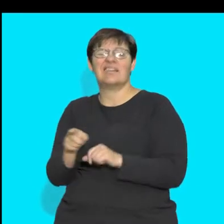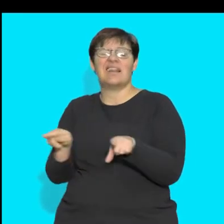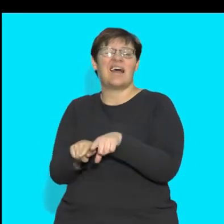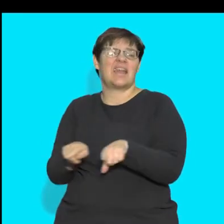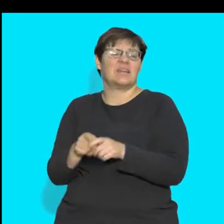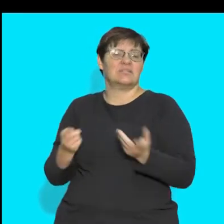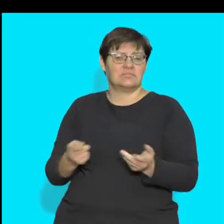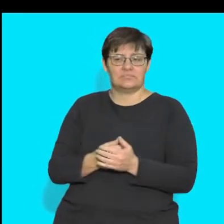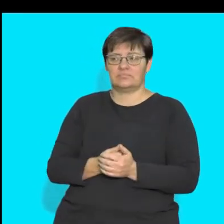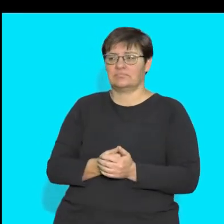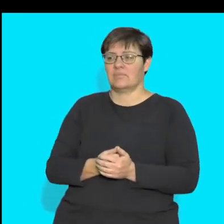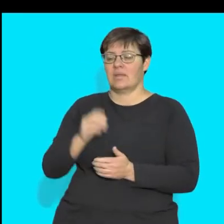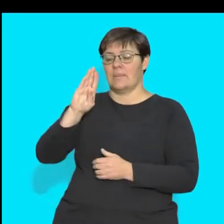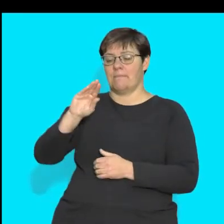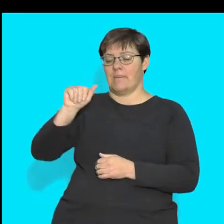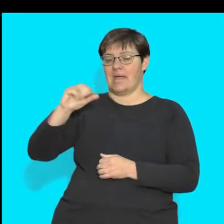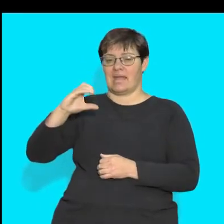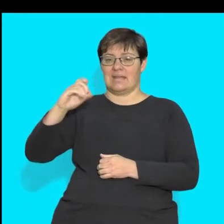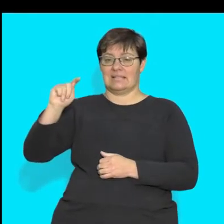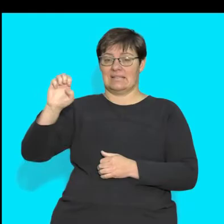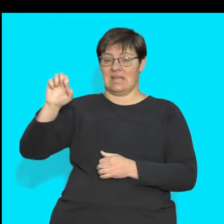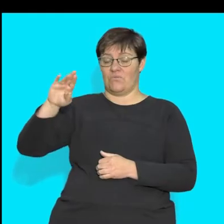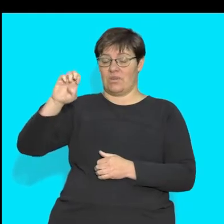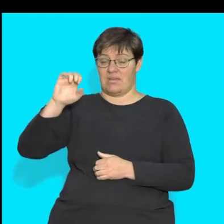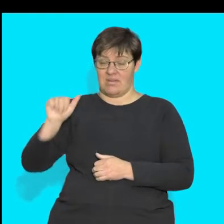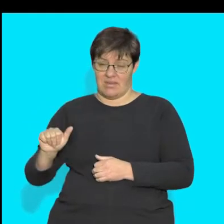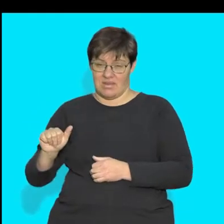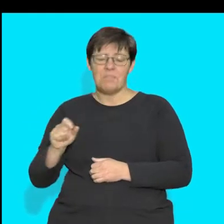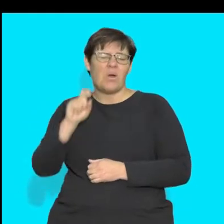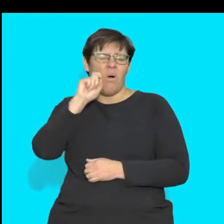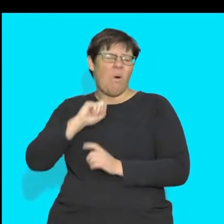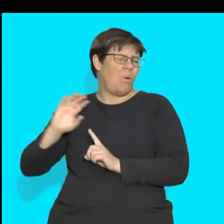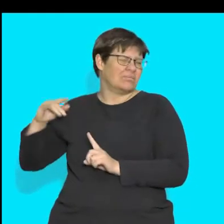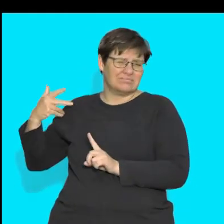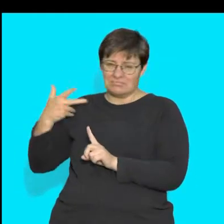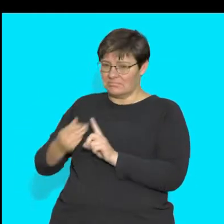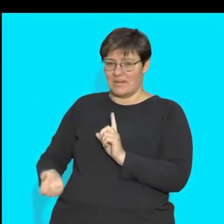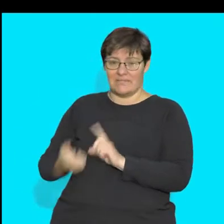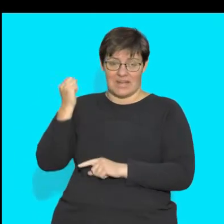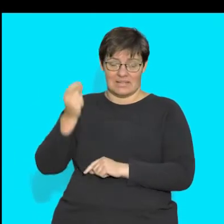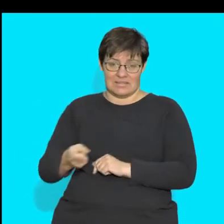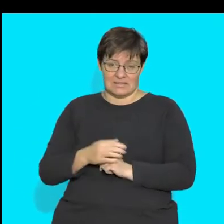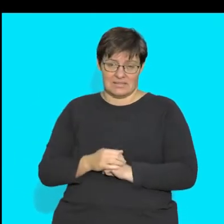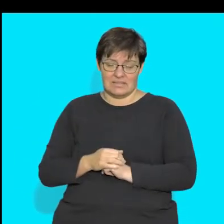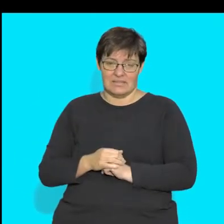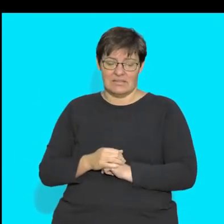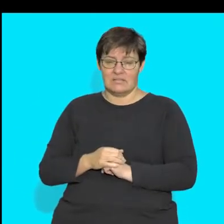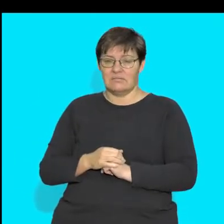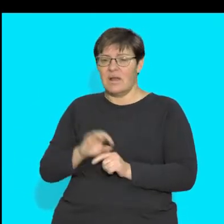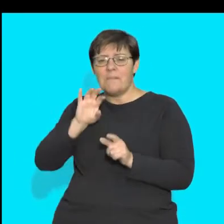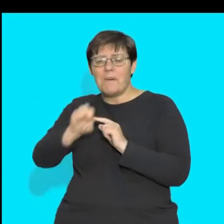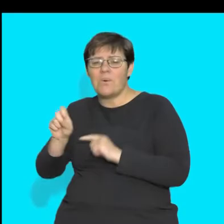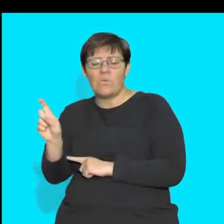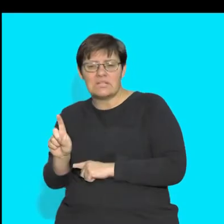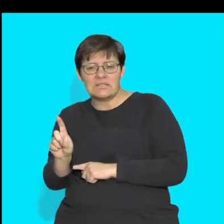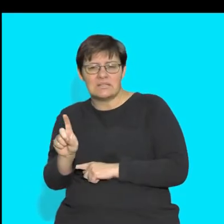is going to be bacteria. They are the oldest living thing. And what we find